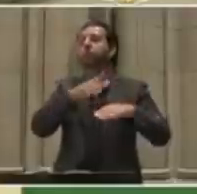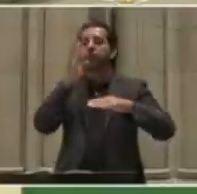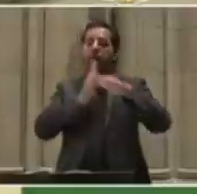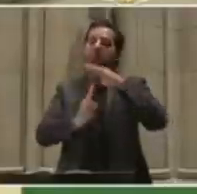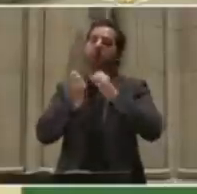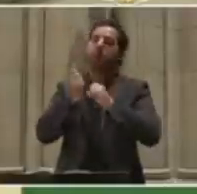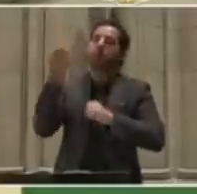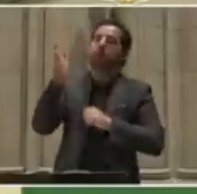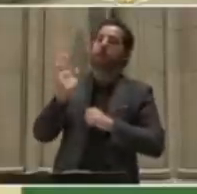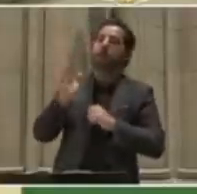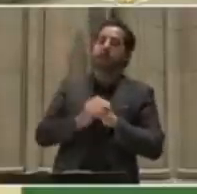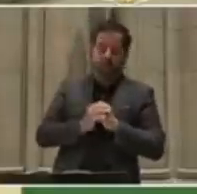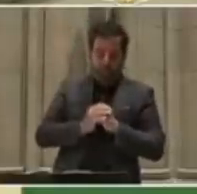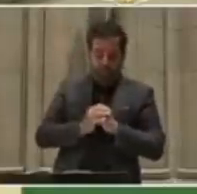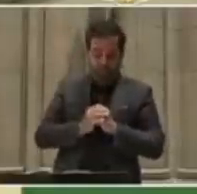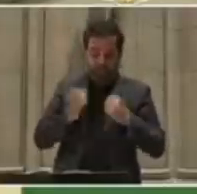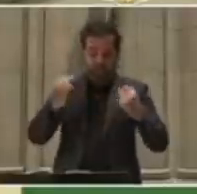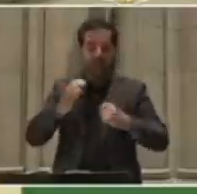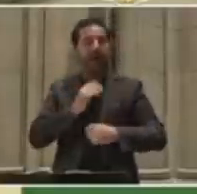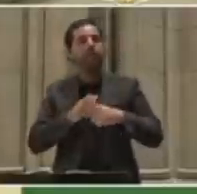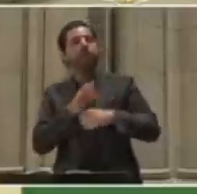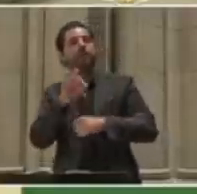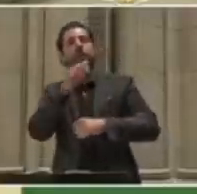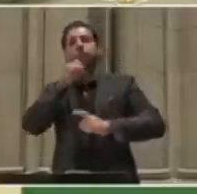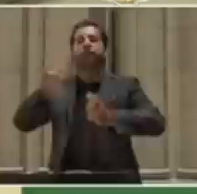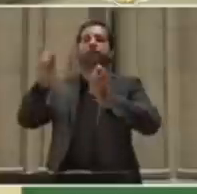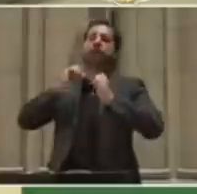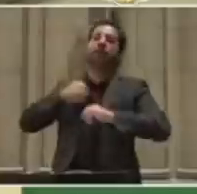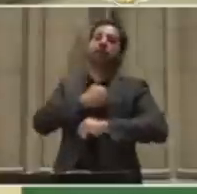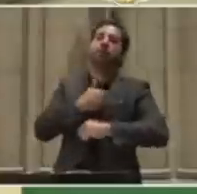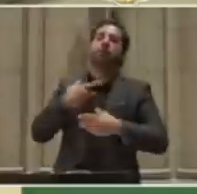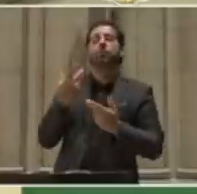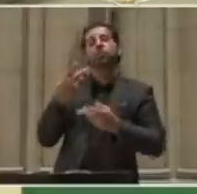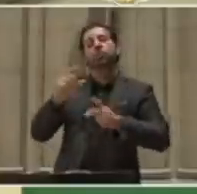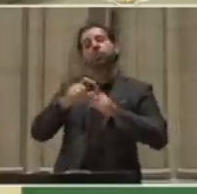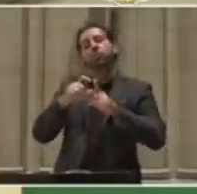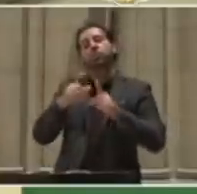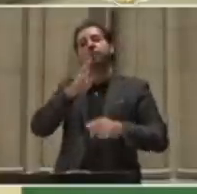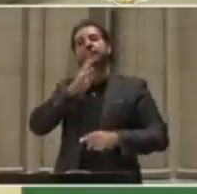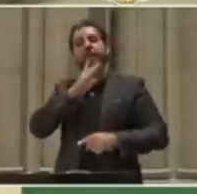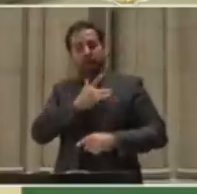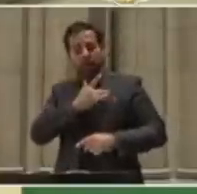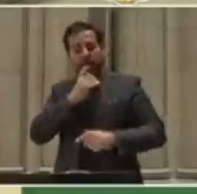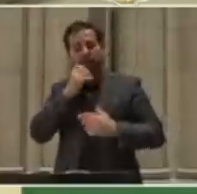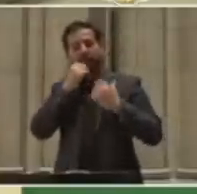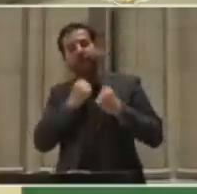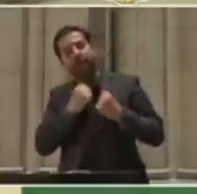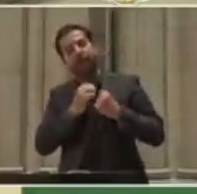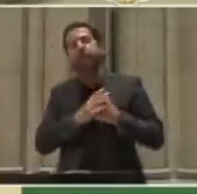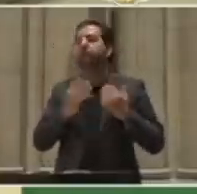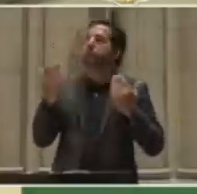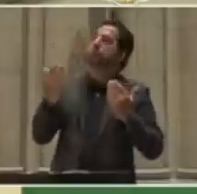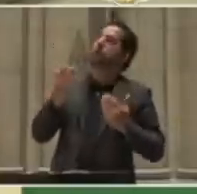God. Strengthened by the Spirit, who gives us words to speak and hearts that care, let